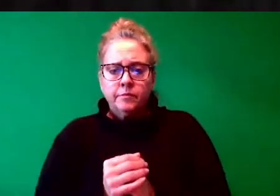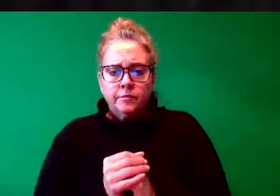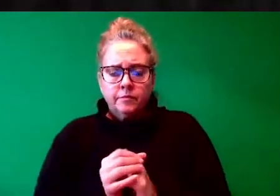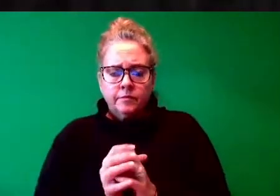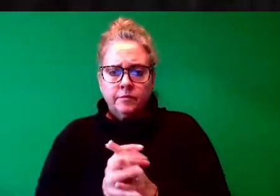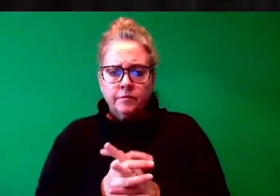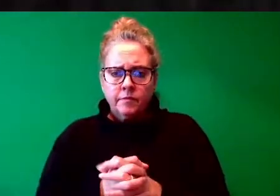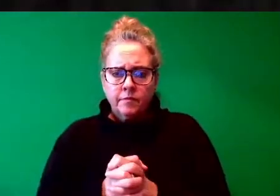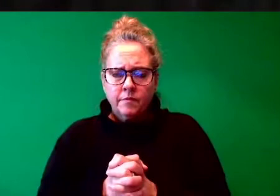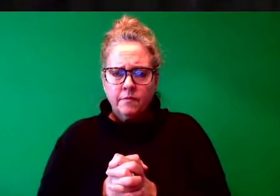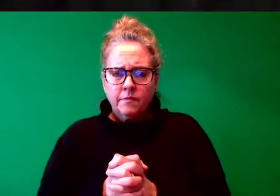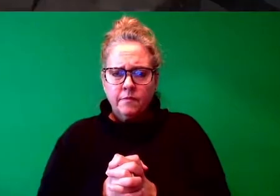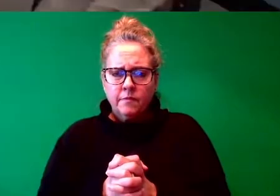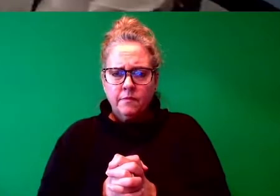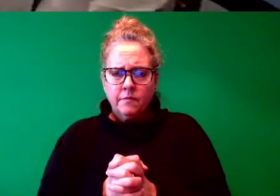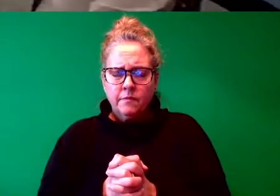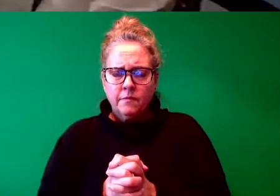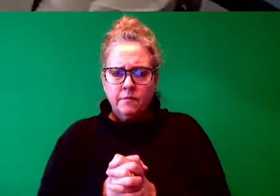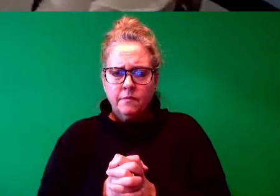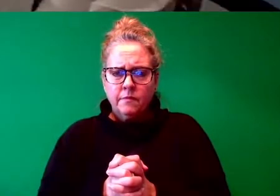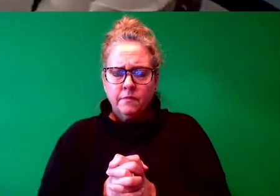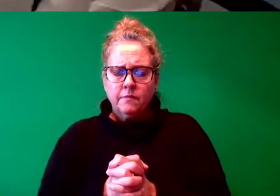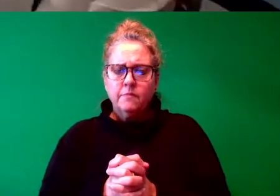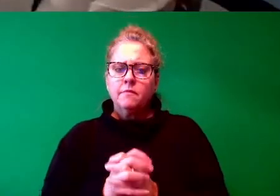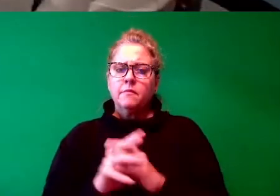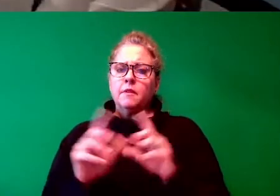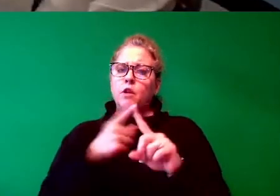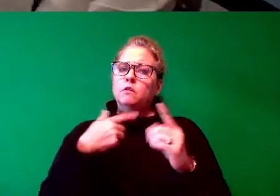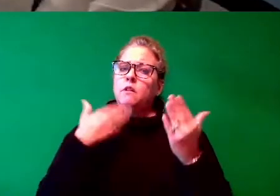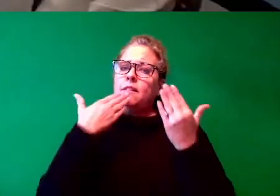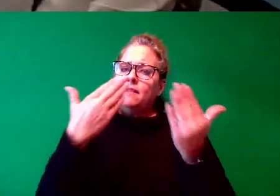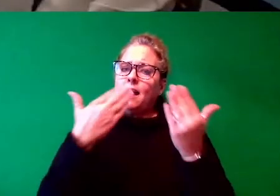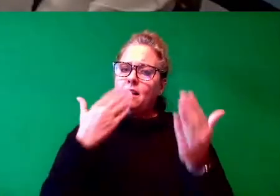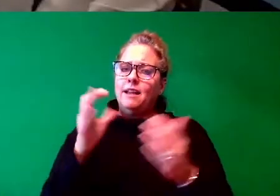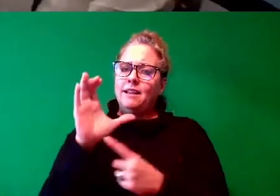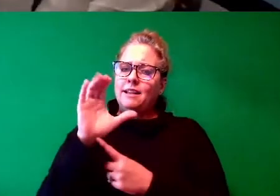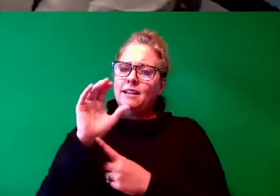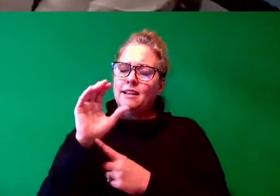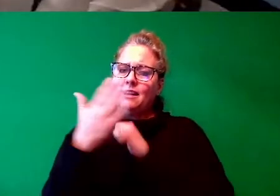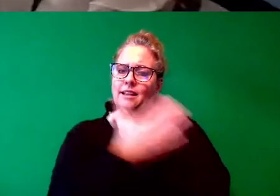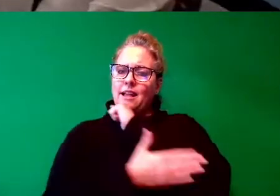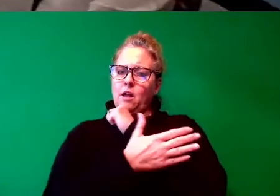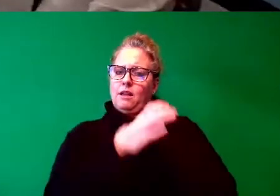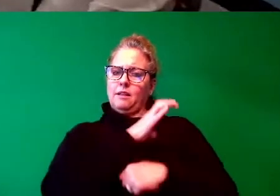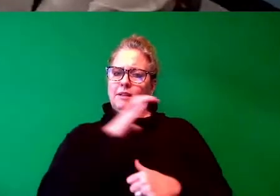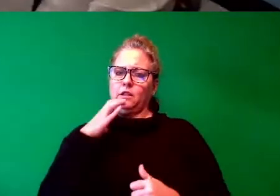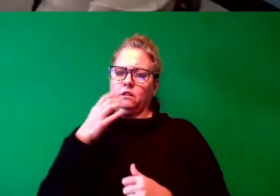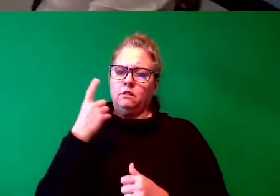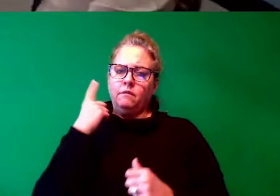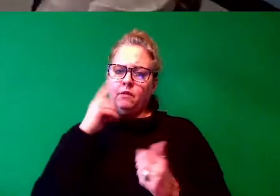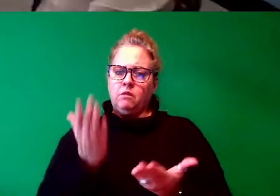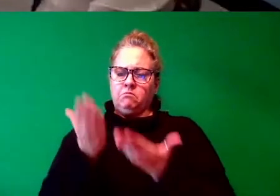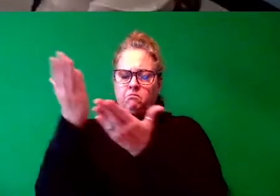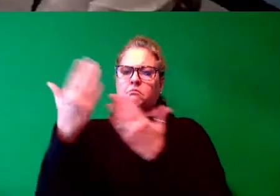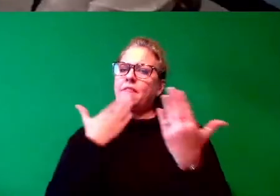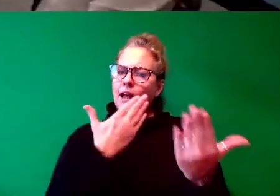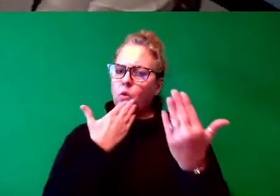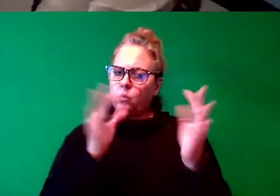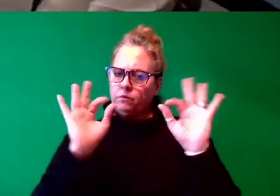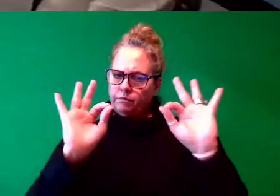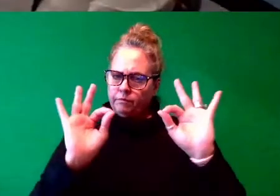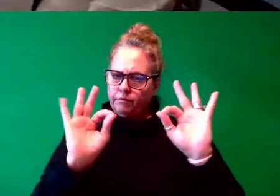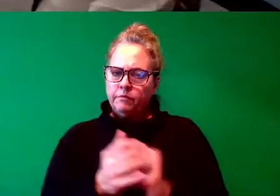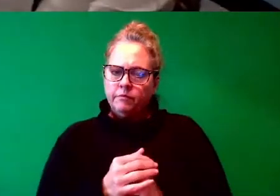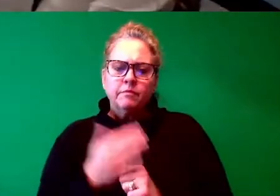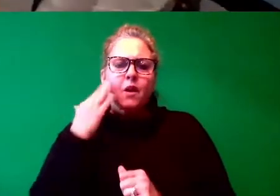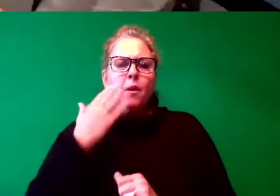So first, I want to thank the county commissioners for their proclamation. I know a lot of my constituents